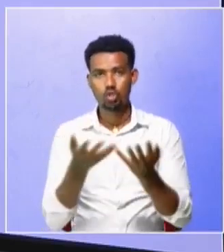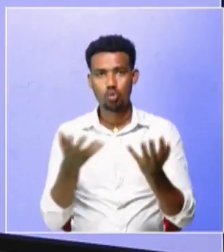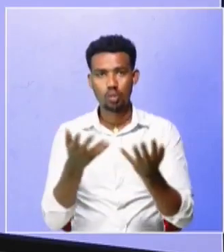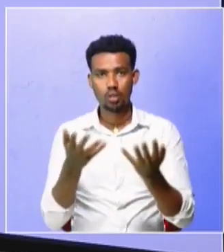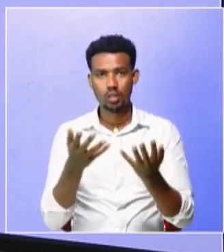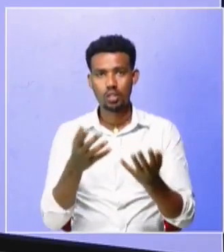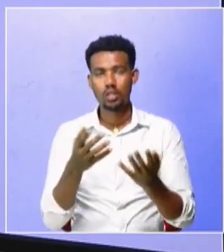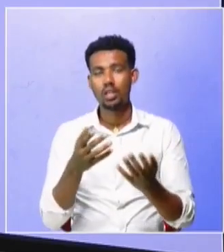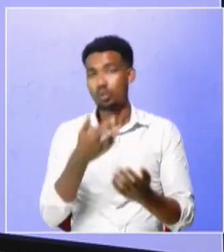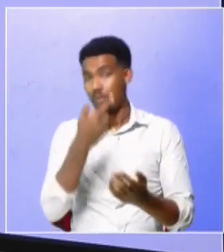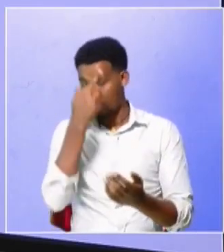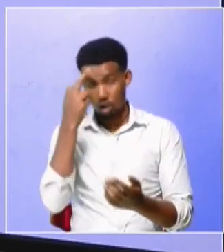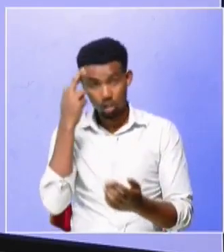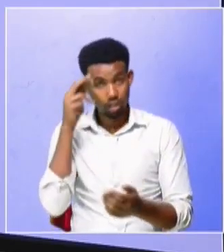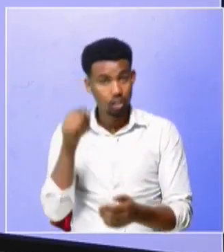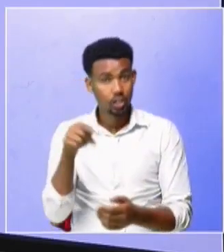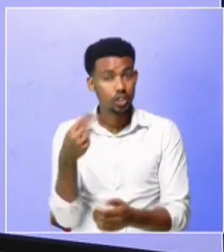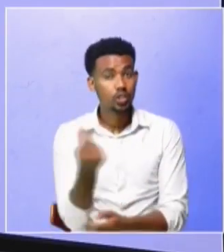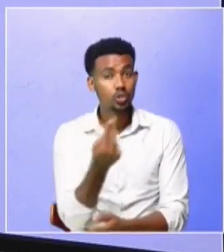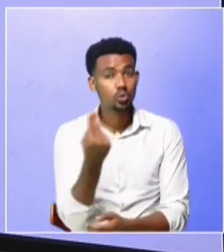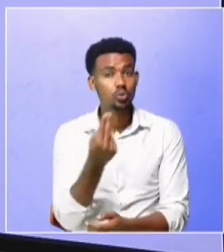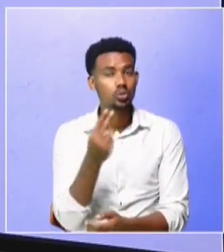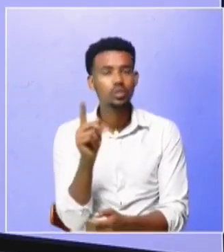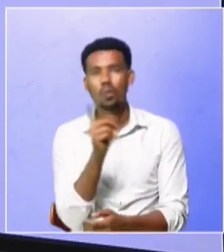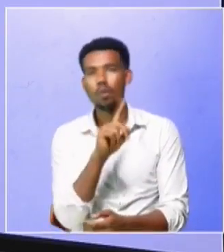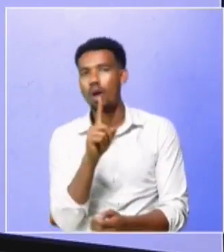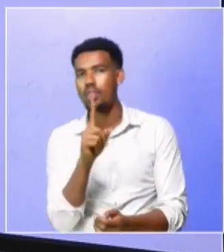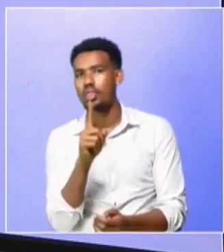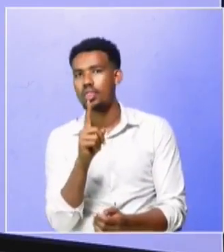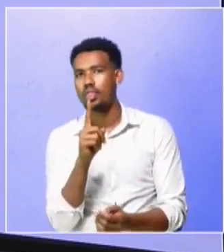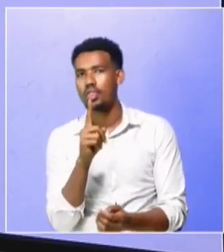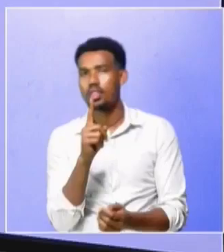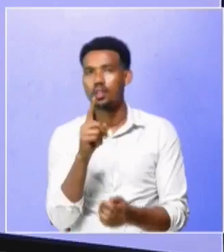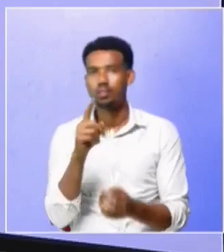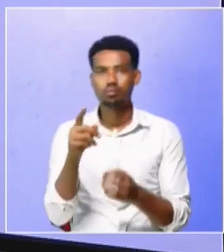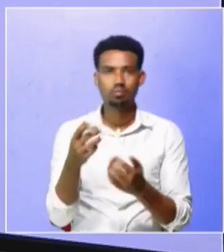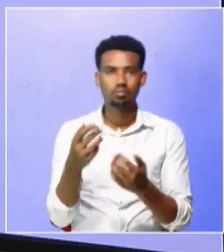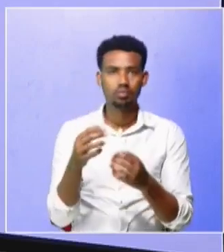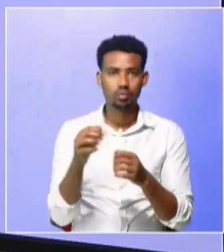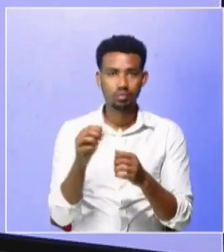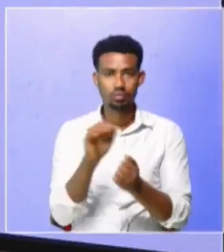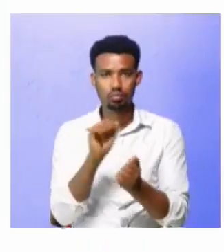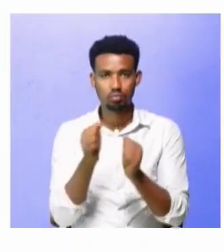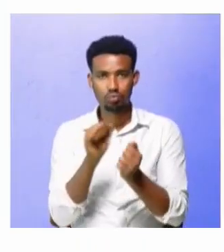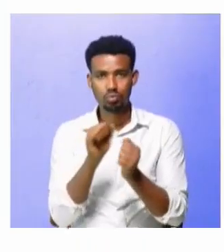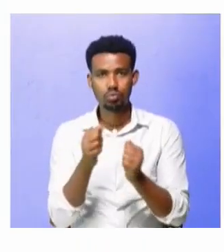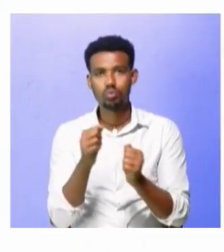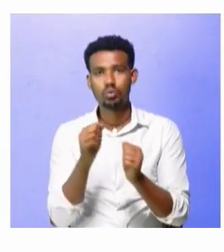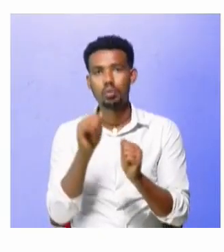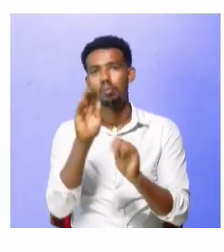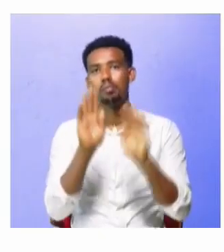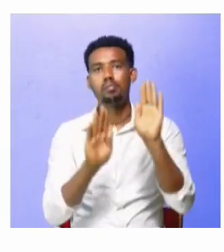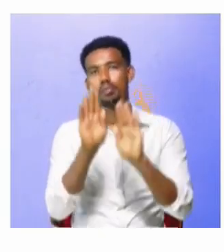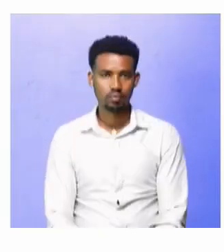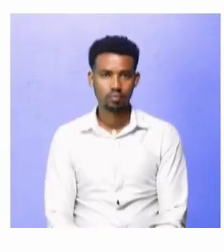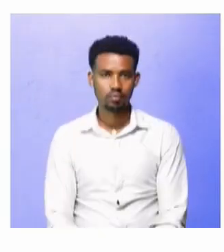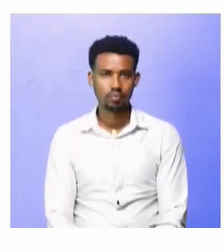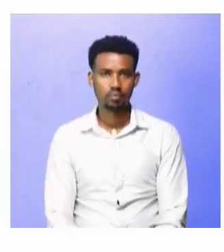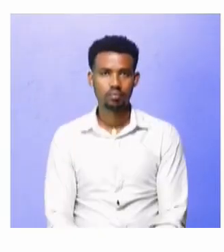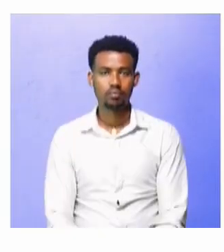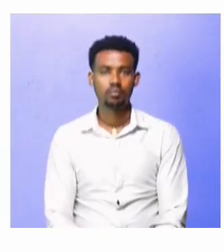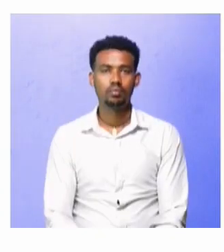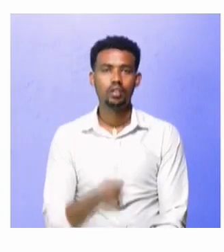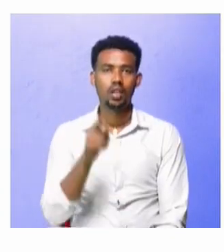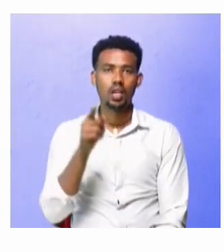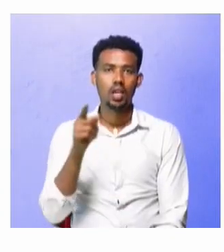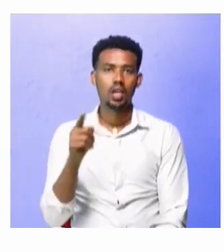because she has used that certain vehicle to travel in. Okay, another example. He